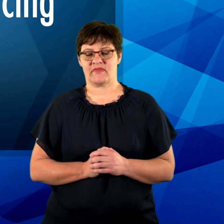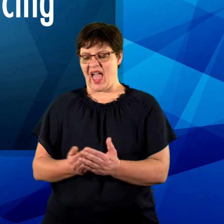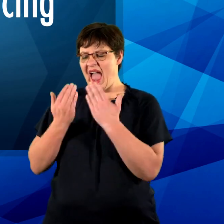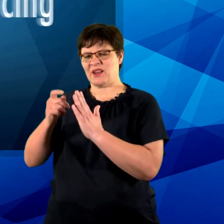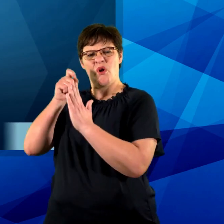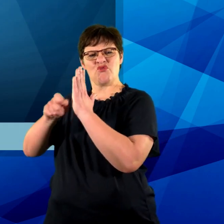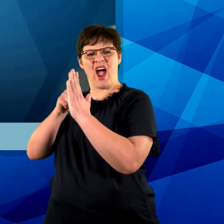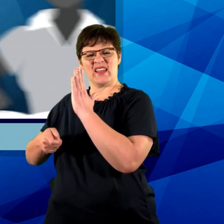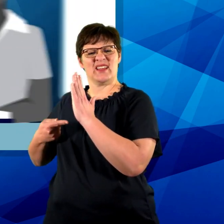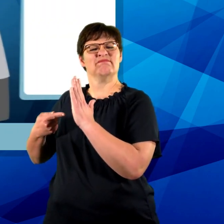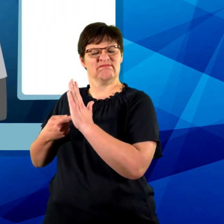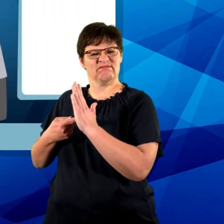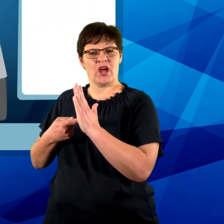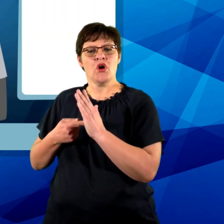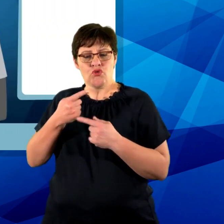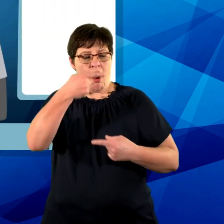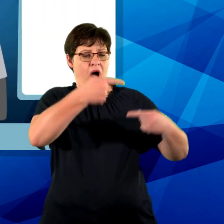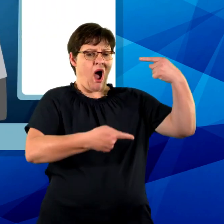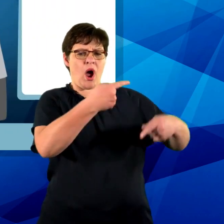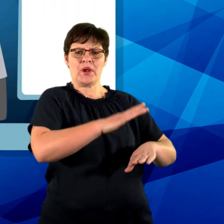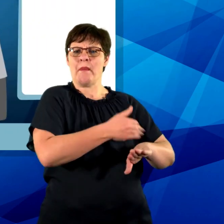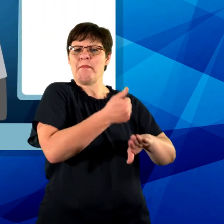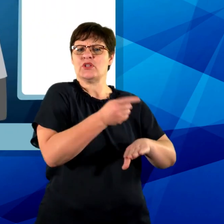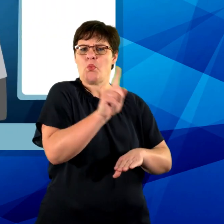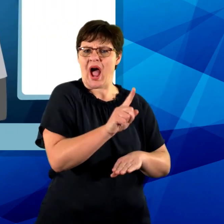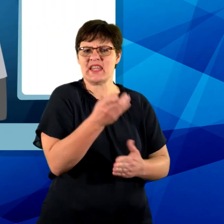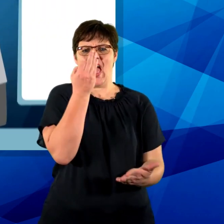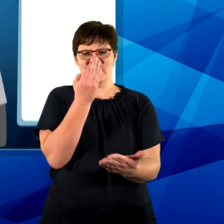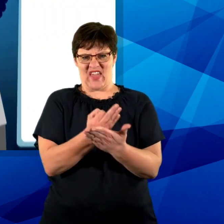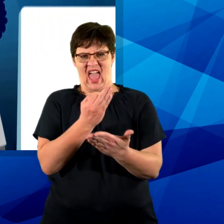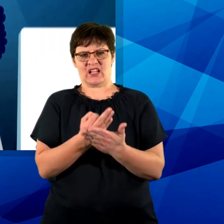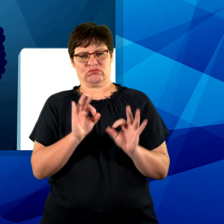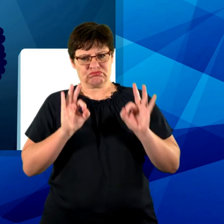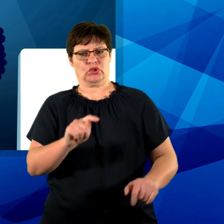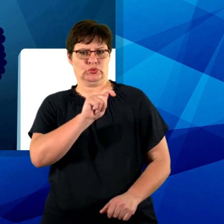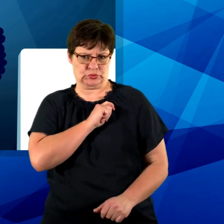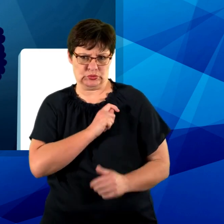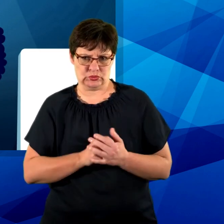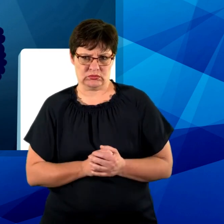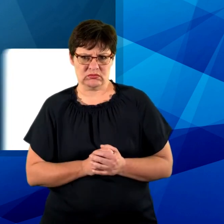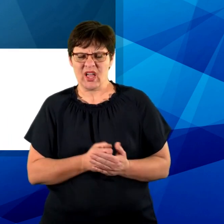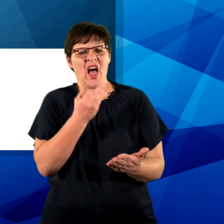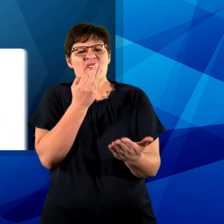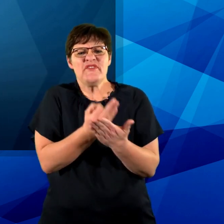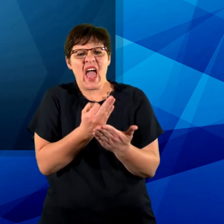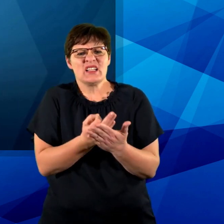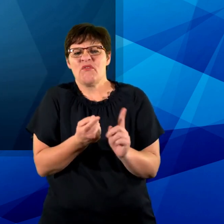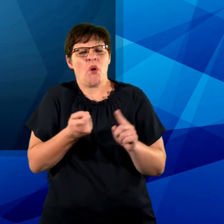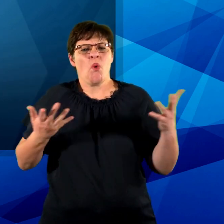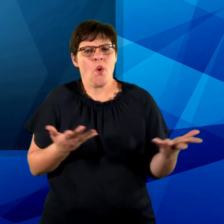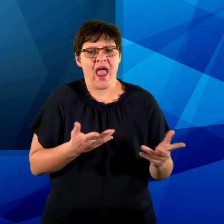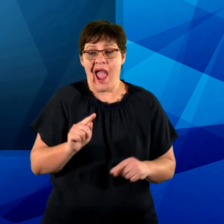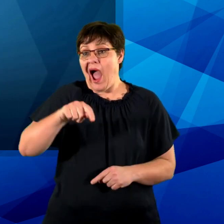In academic writing, you need to base your argument on substantiated facts. These facts are generally the result of